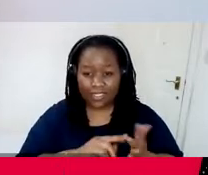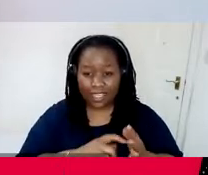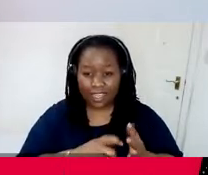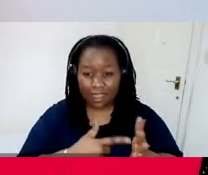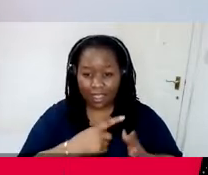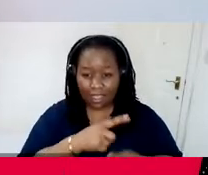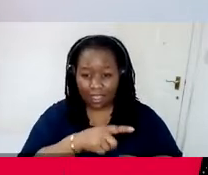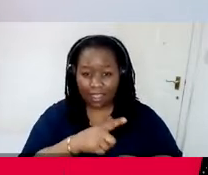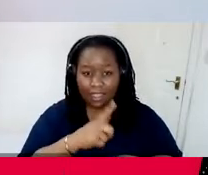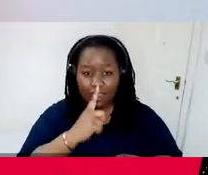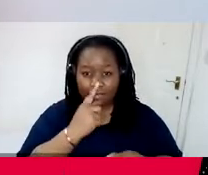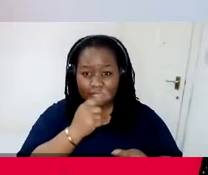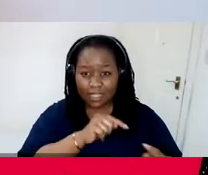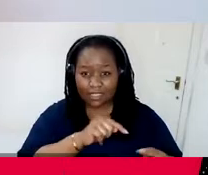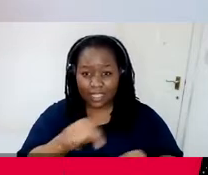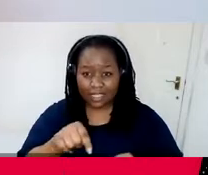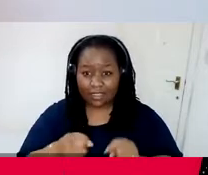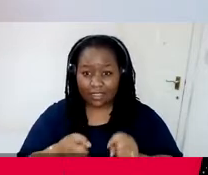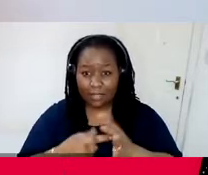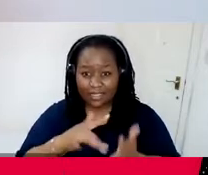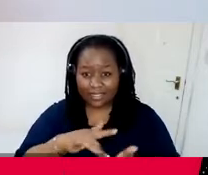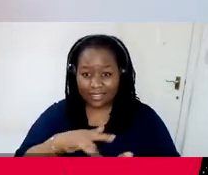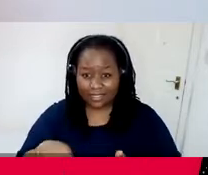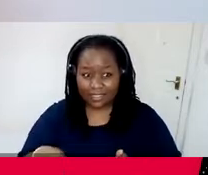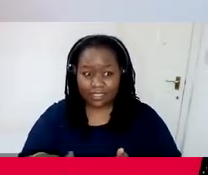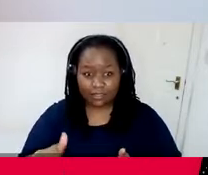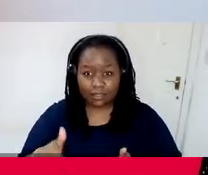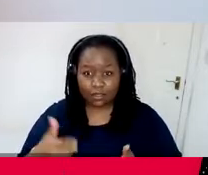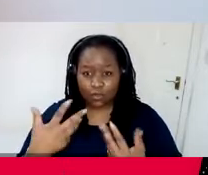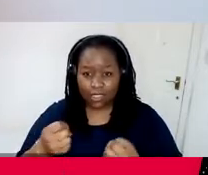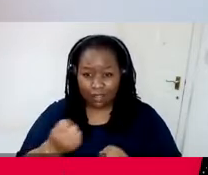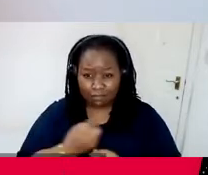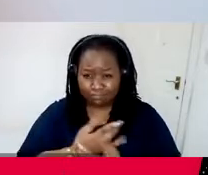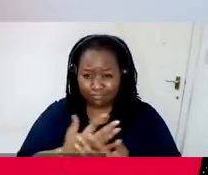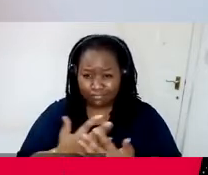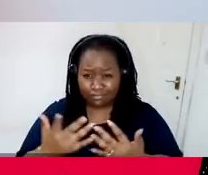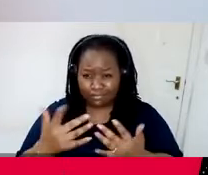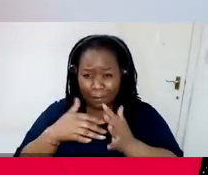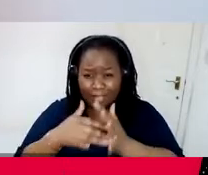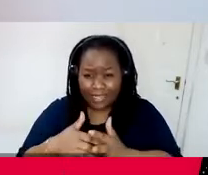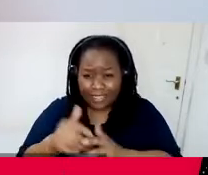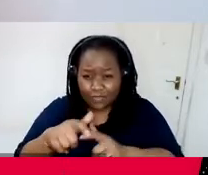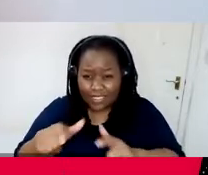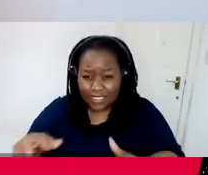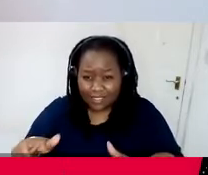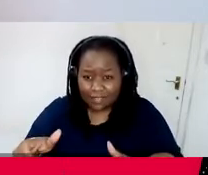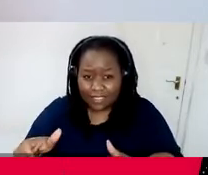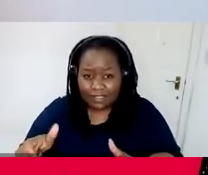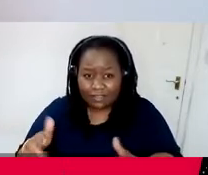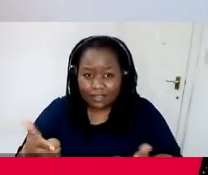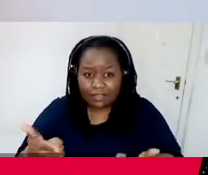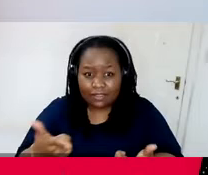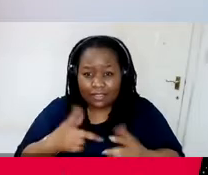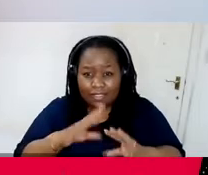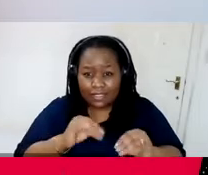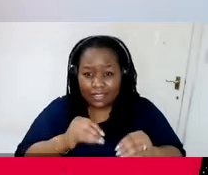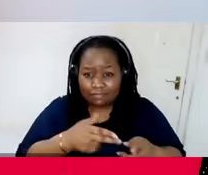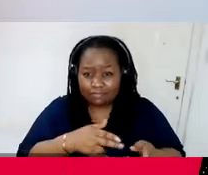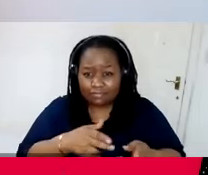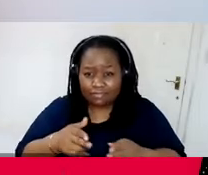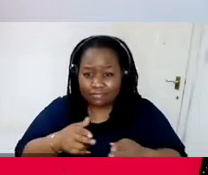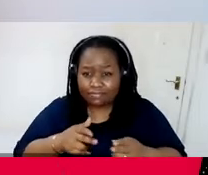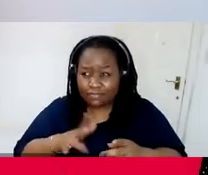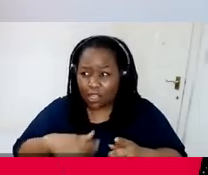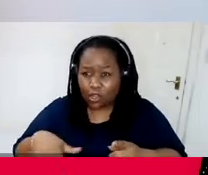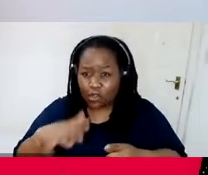city, which hosts millions of civilians. And ceasefire in Ma'rib and across the country